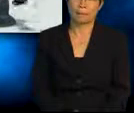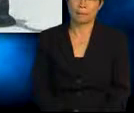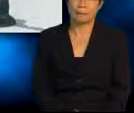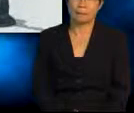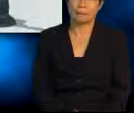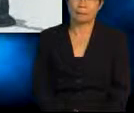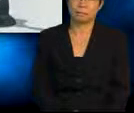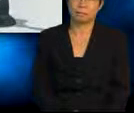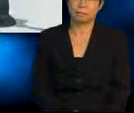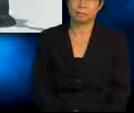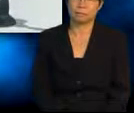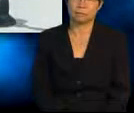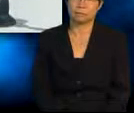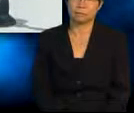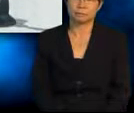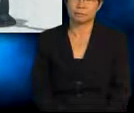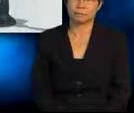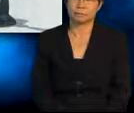Huh?